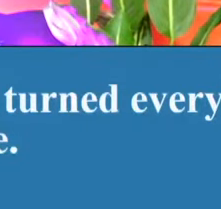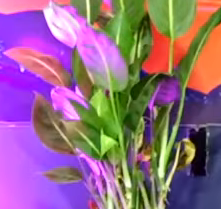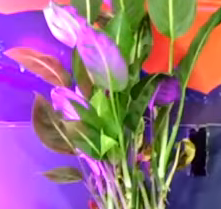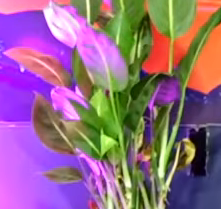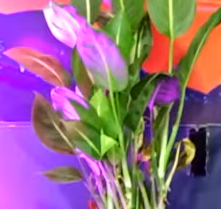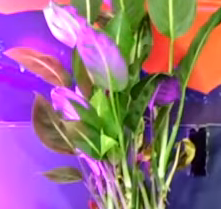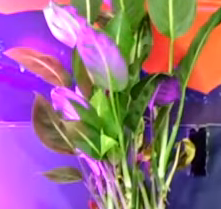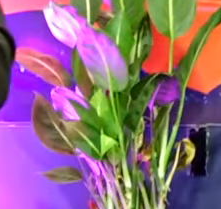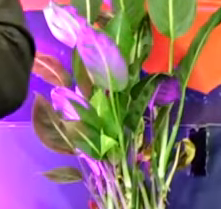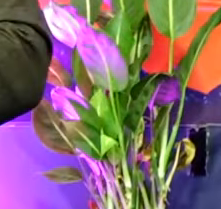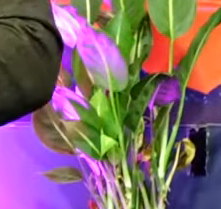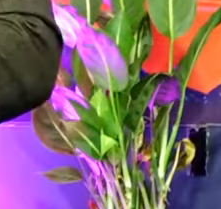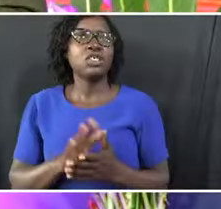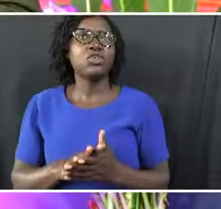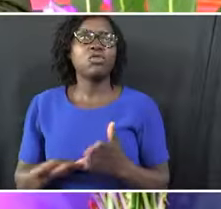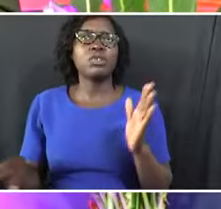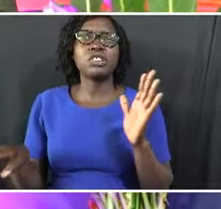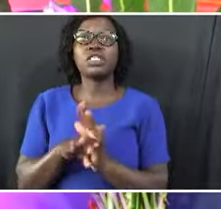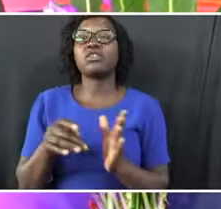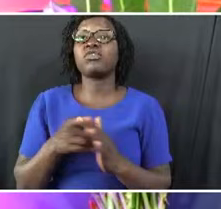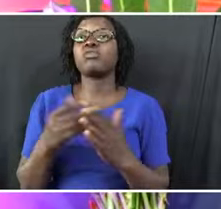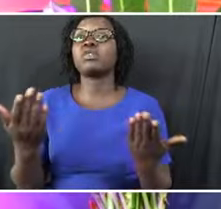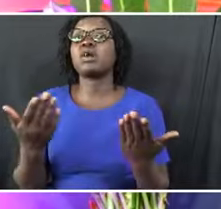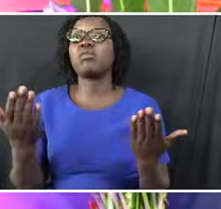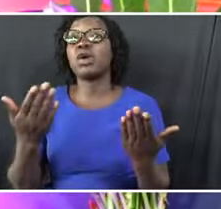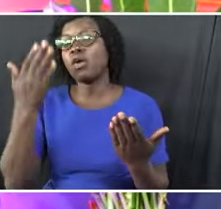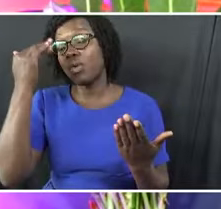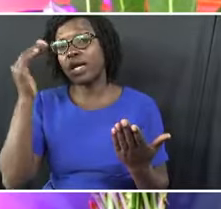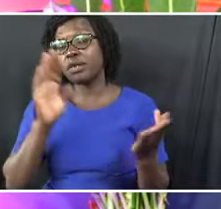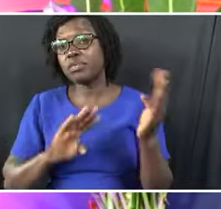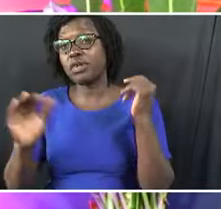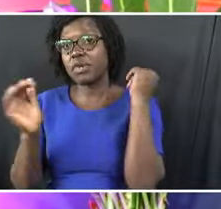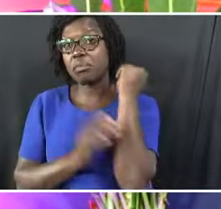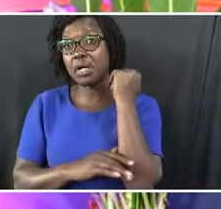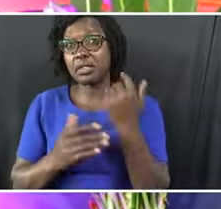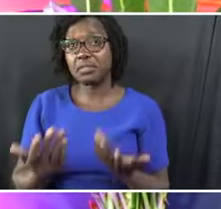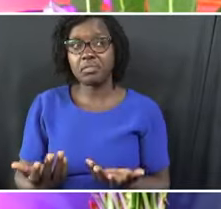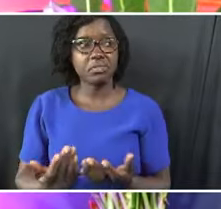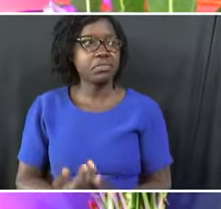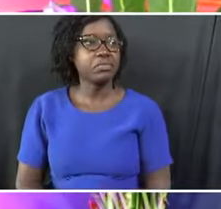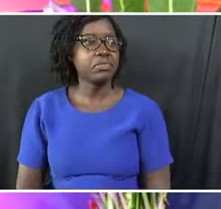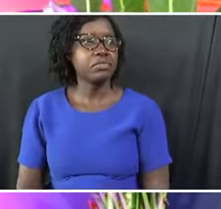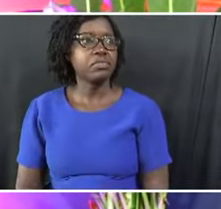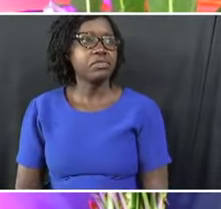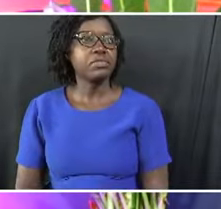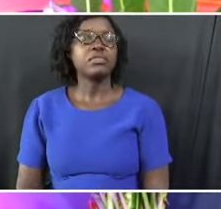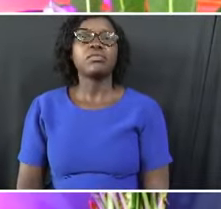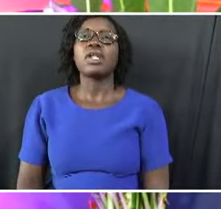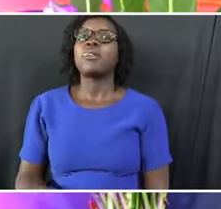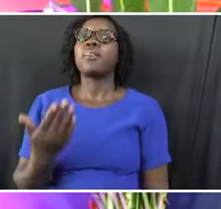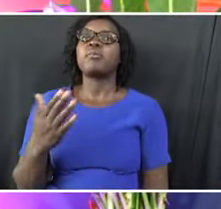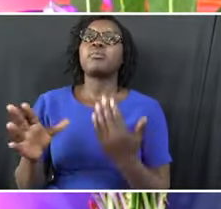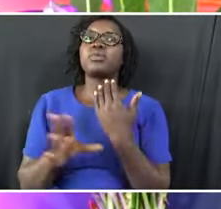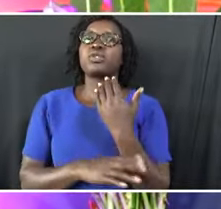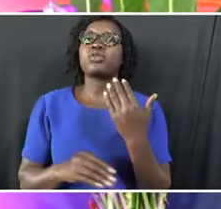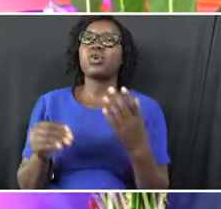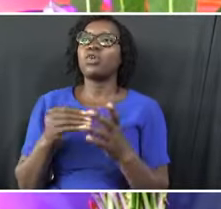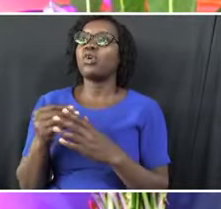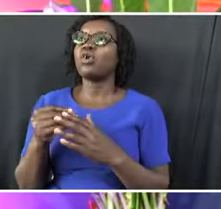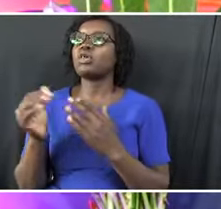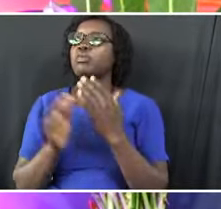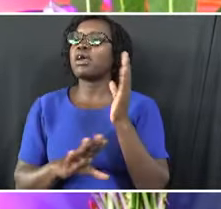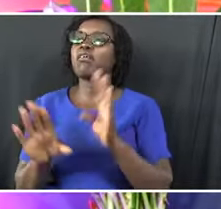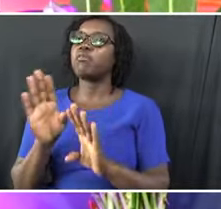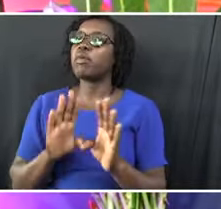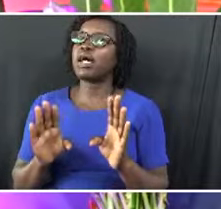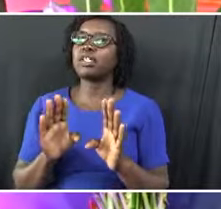point you have ever been chased from somewhere because you misbehaved. Maybe you stole, or you misbehaved to your